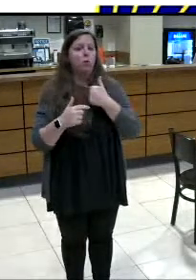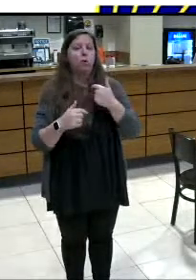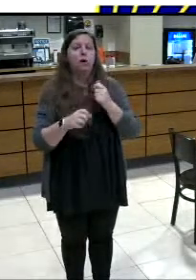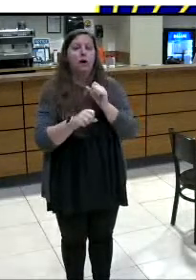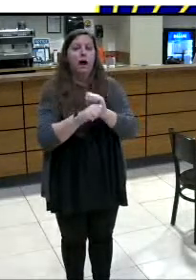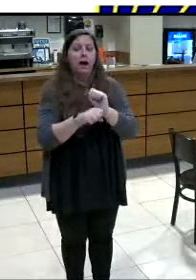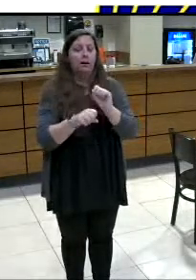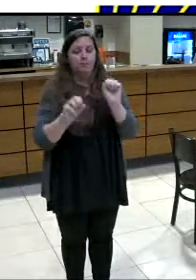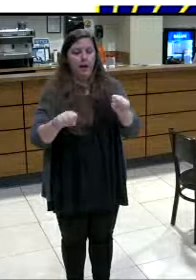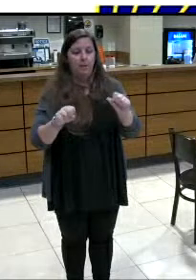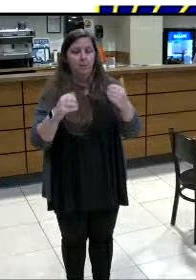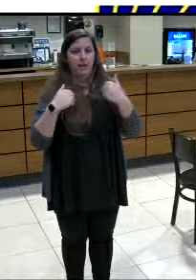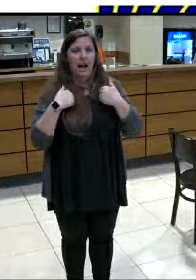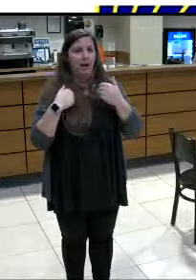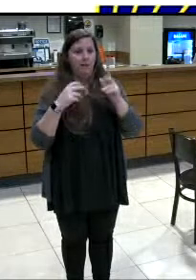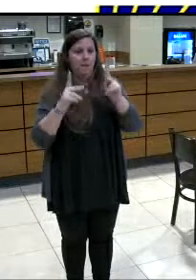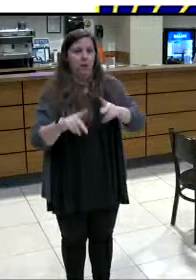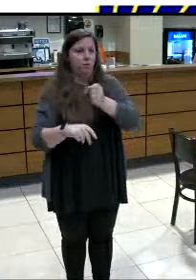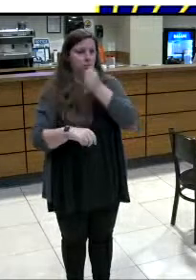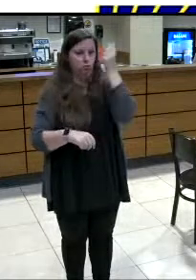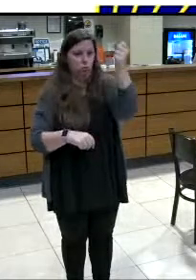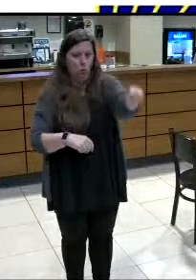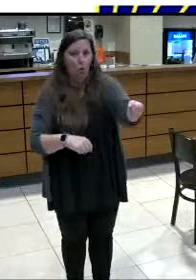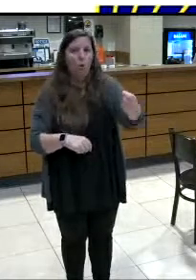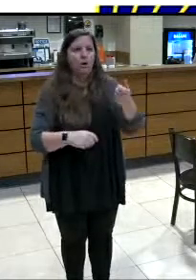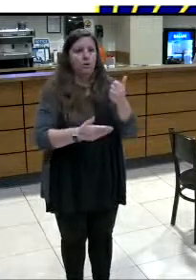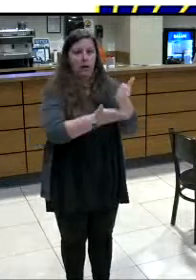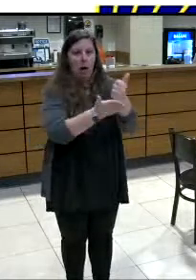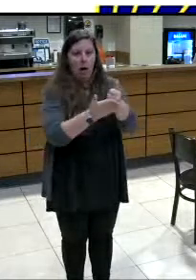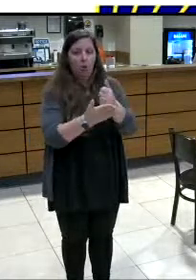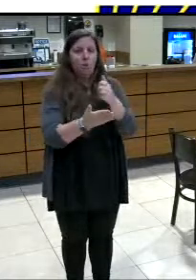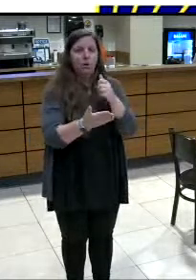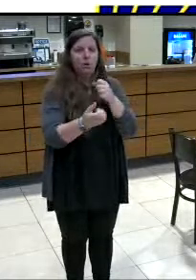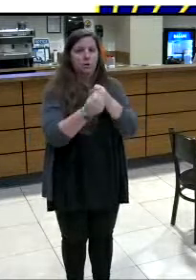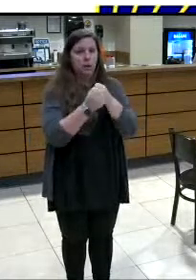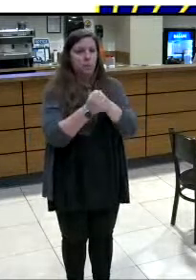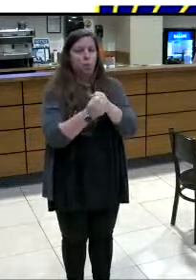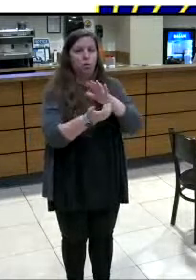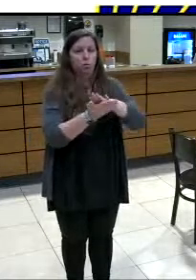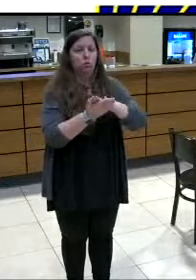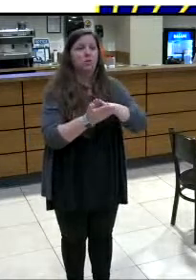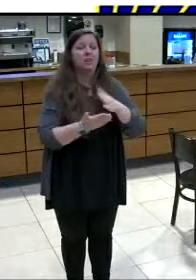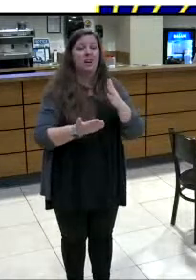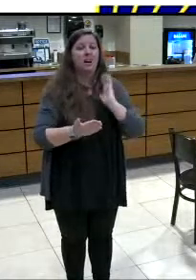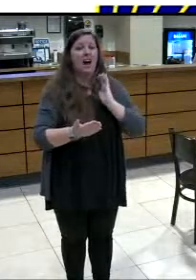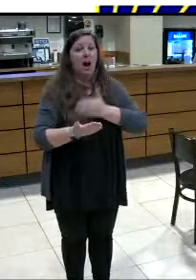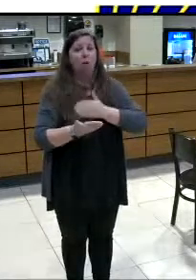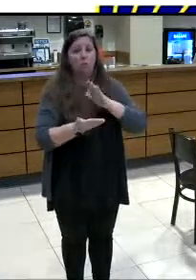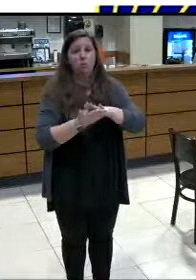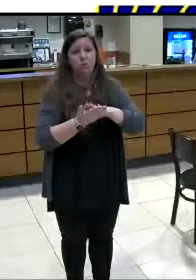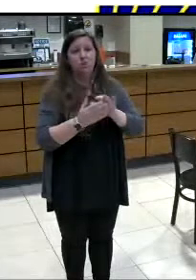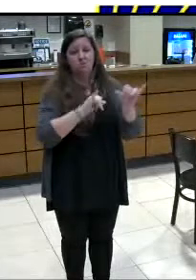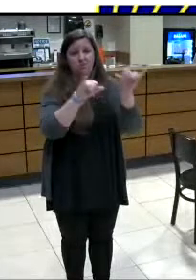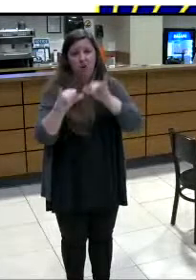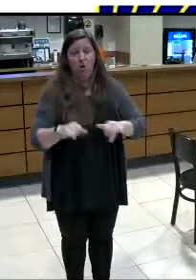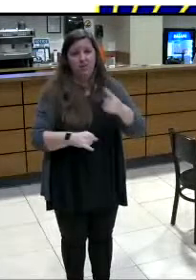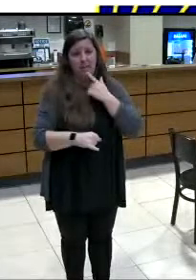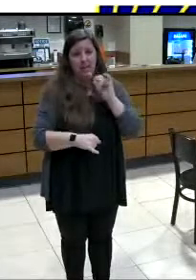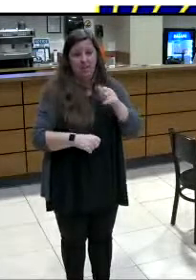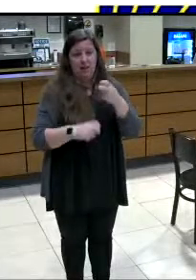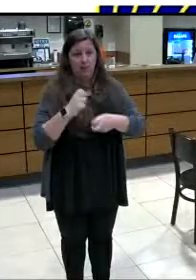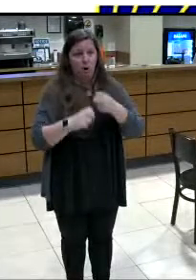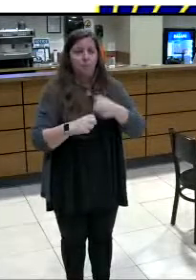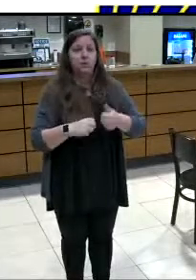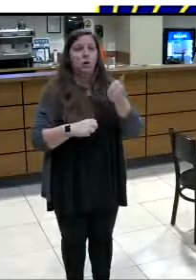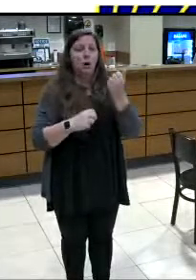that's systemic that our schools brought forward, that multiple cabinet members and executive staffs were able to thought partner